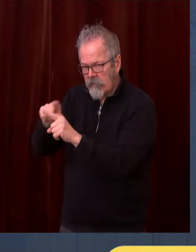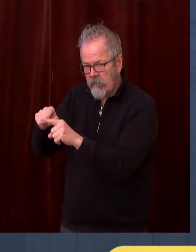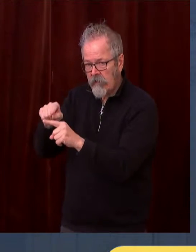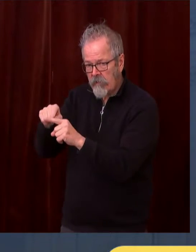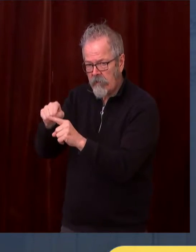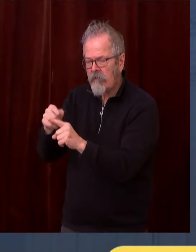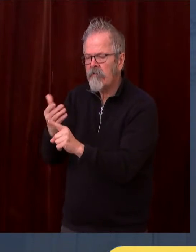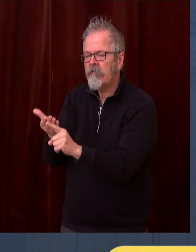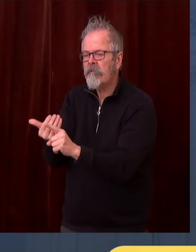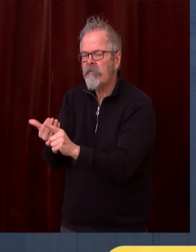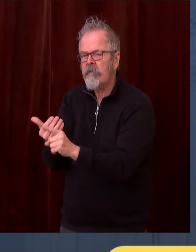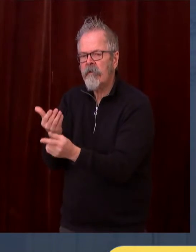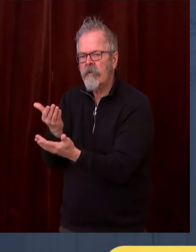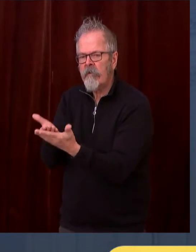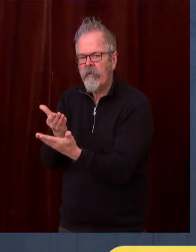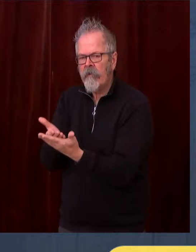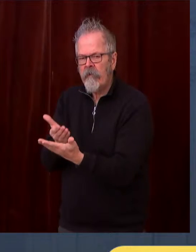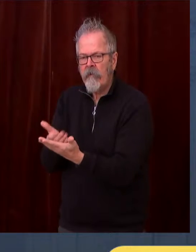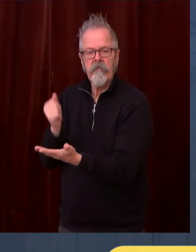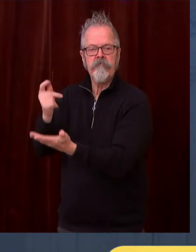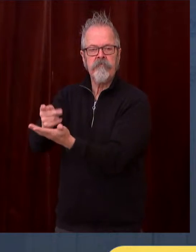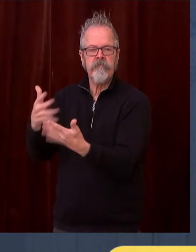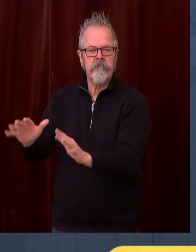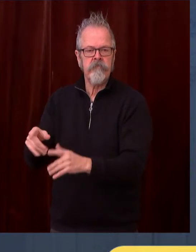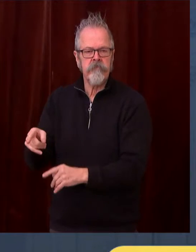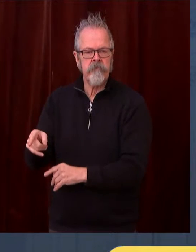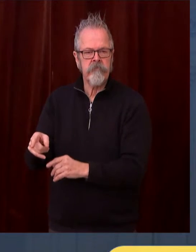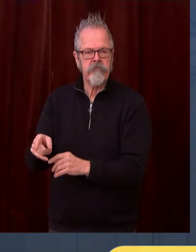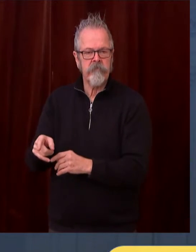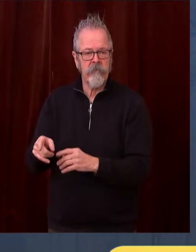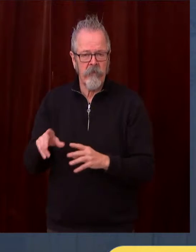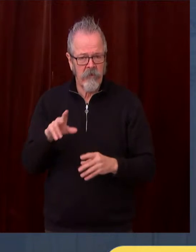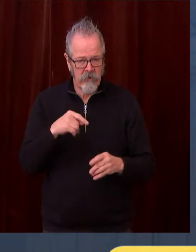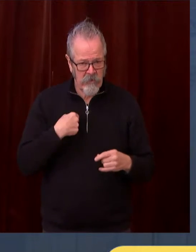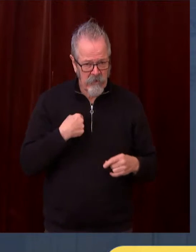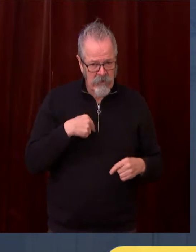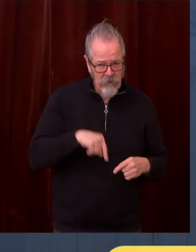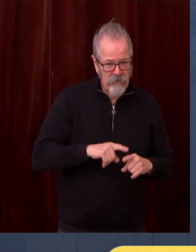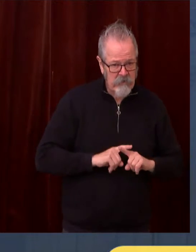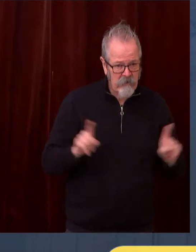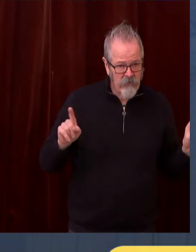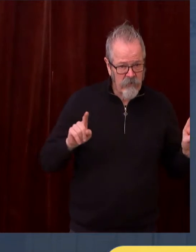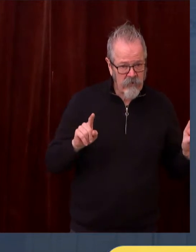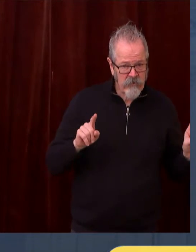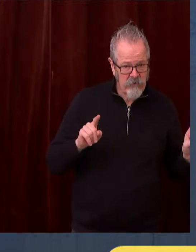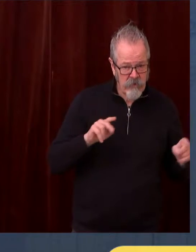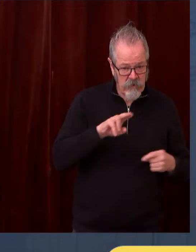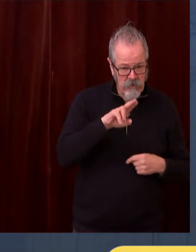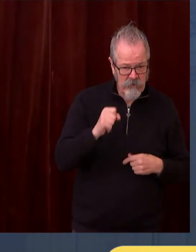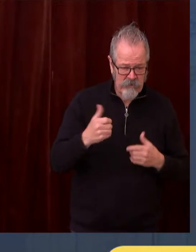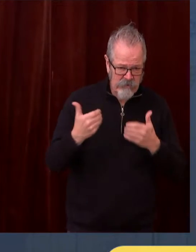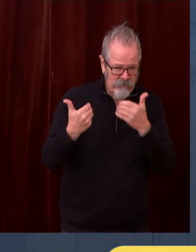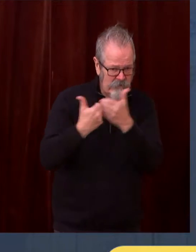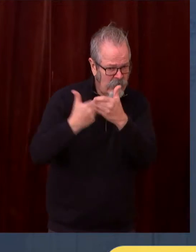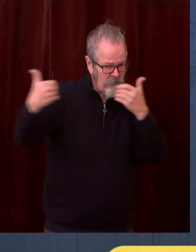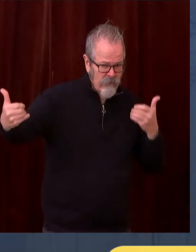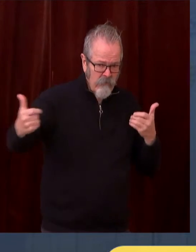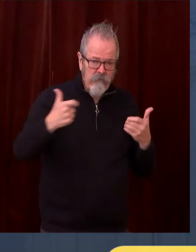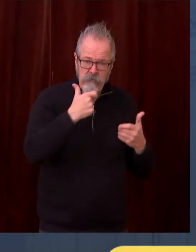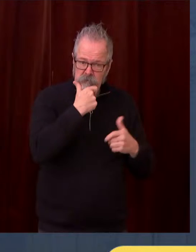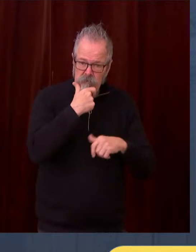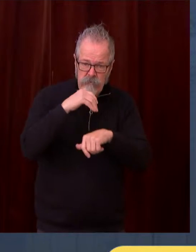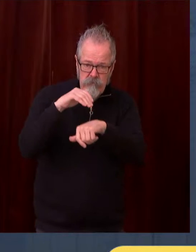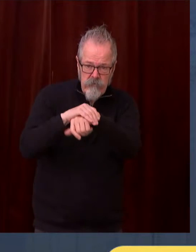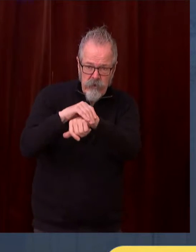our review committee had the opportunity to review the data and those two separate analyses.